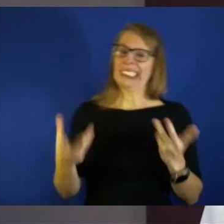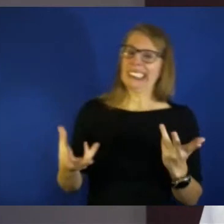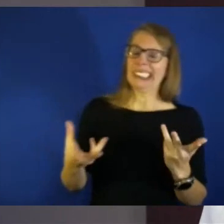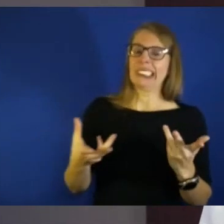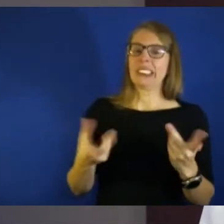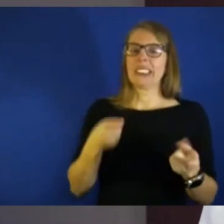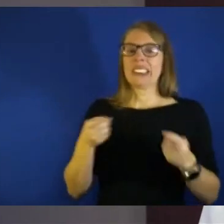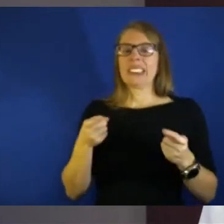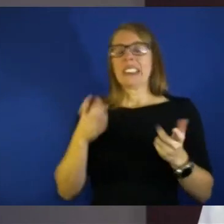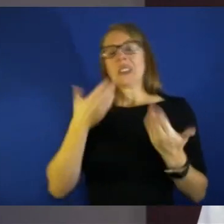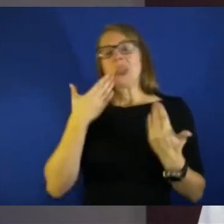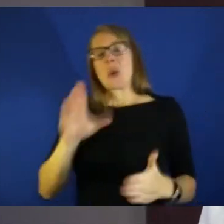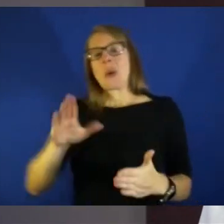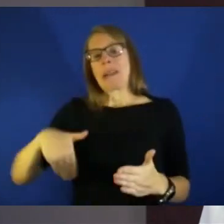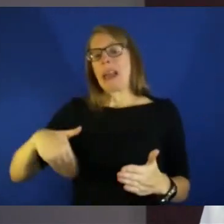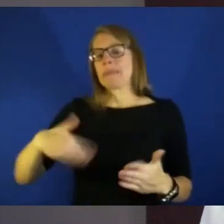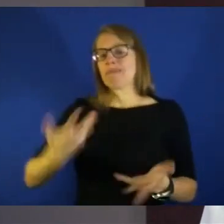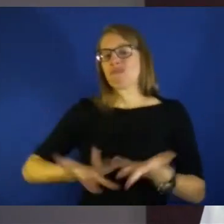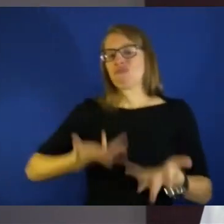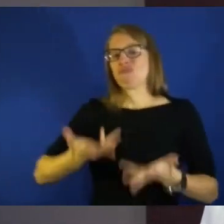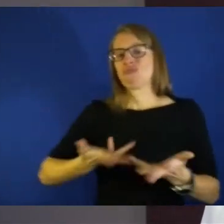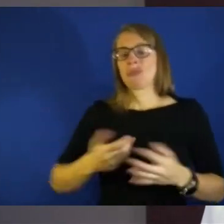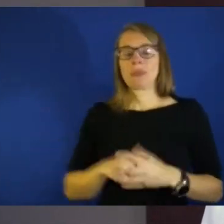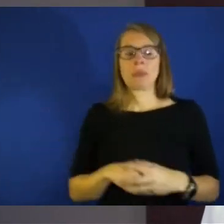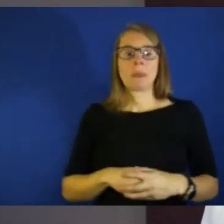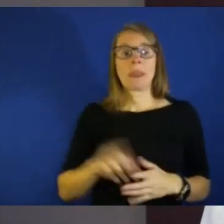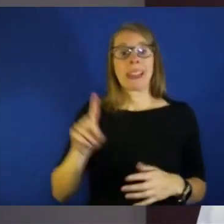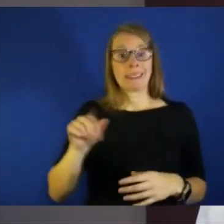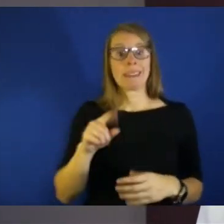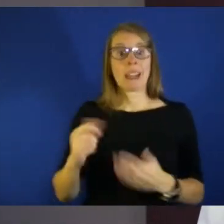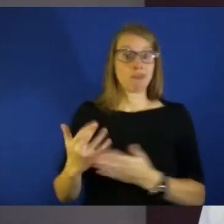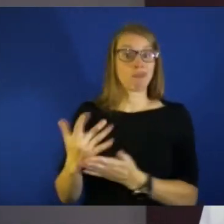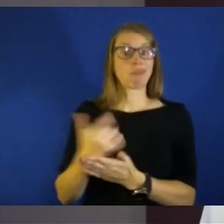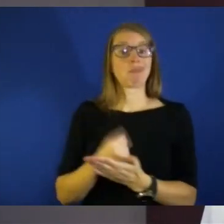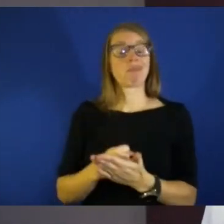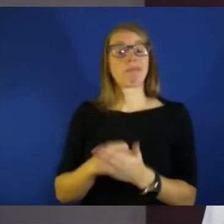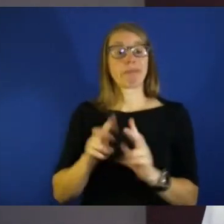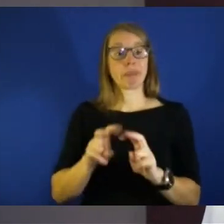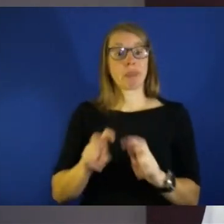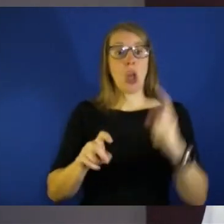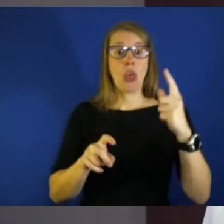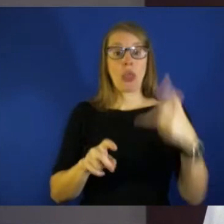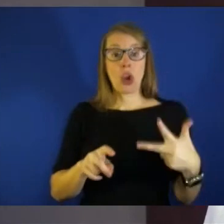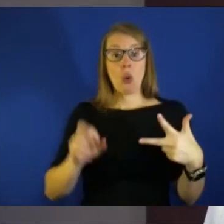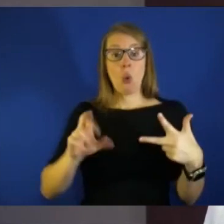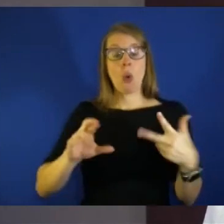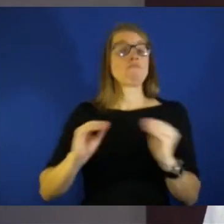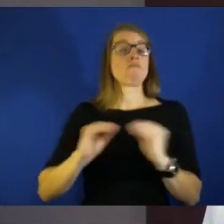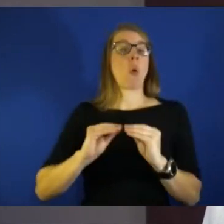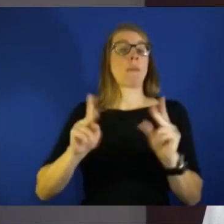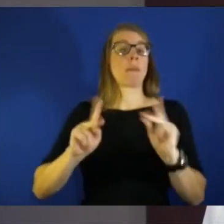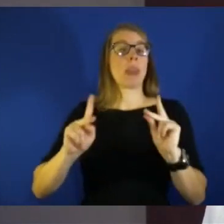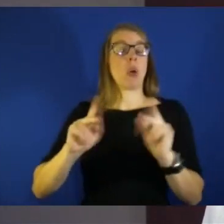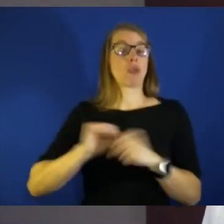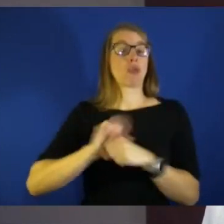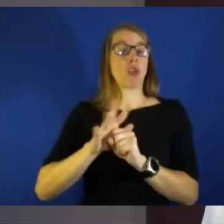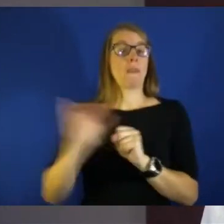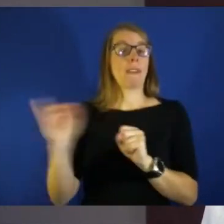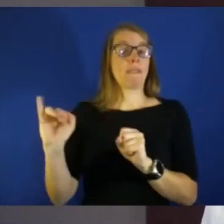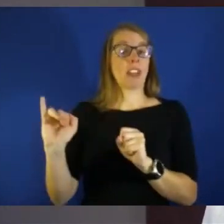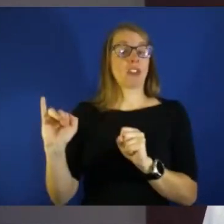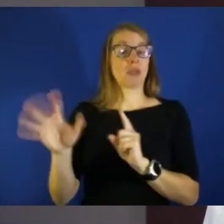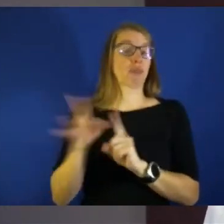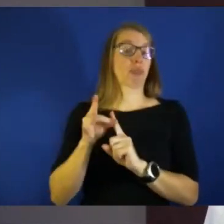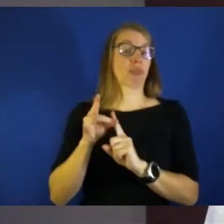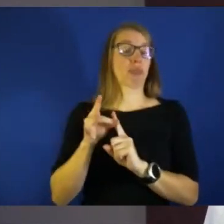again, we're seeing a lot of data that, a third or more of people that get COVID infections have